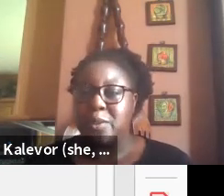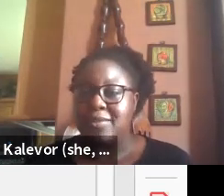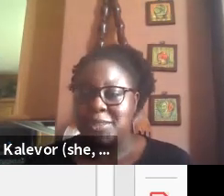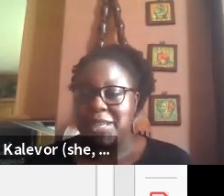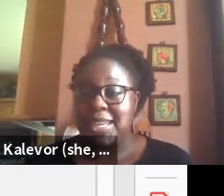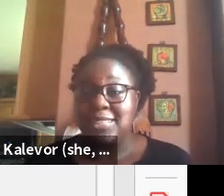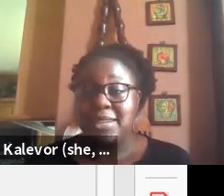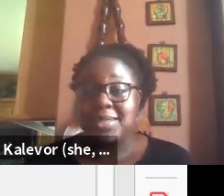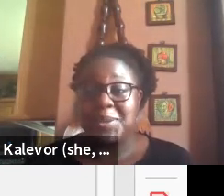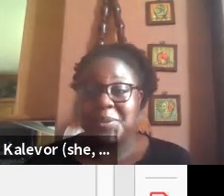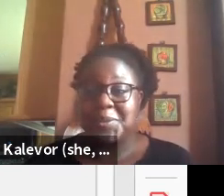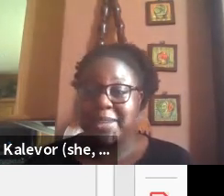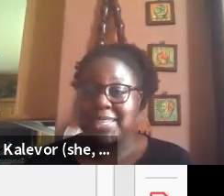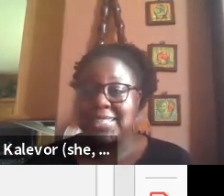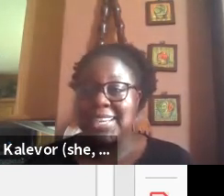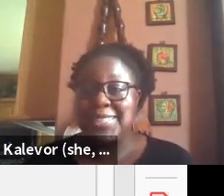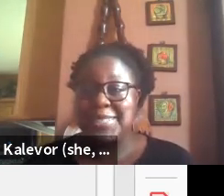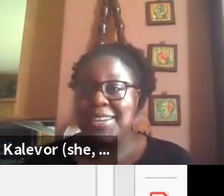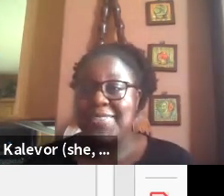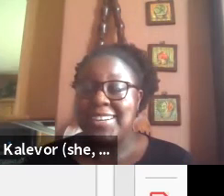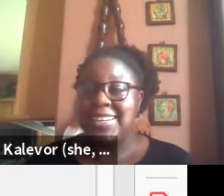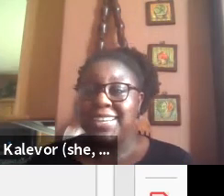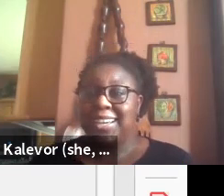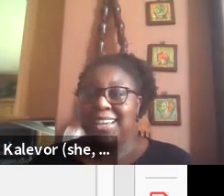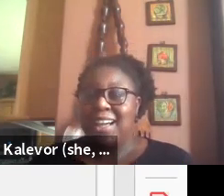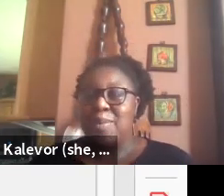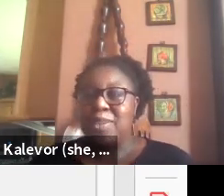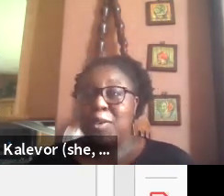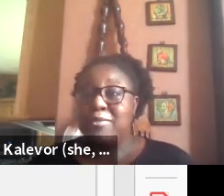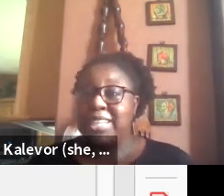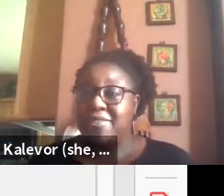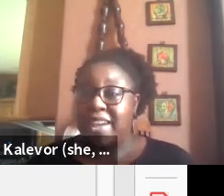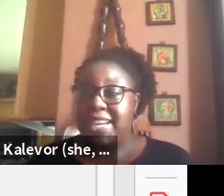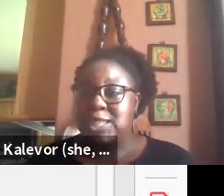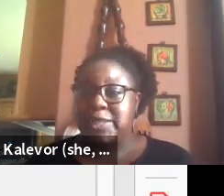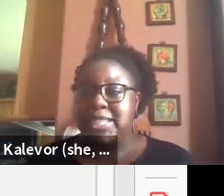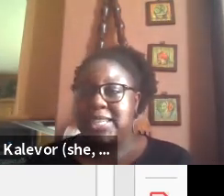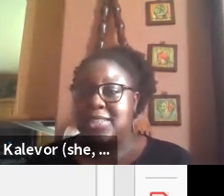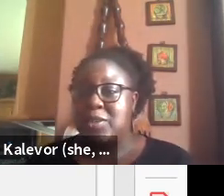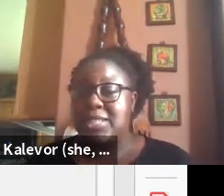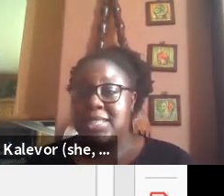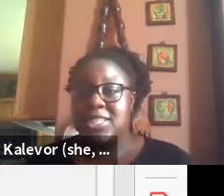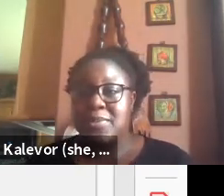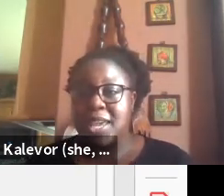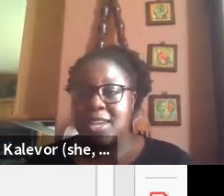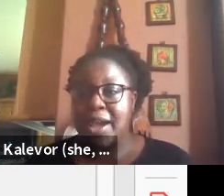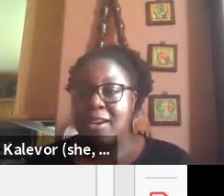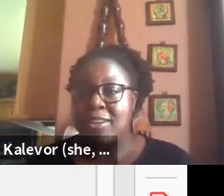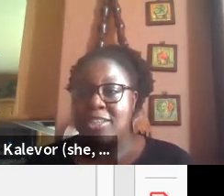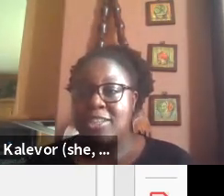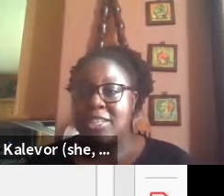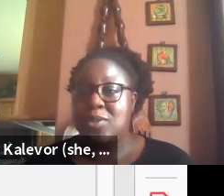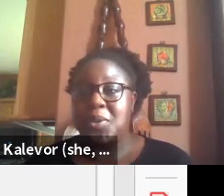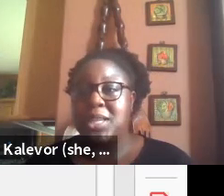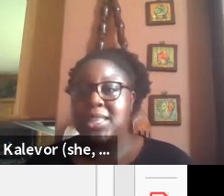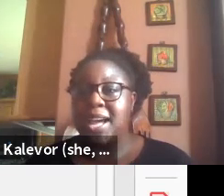different way of doing things because the old ways do not work. You could redefine expertise. So decision-making